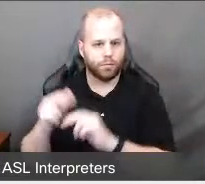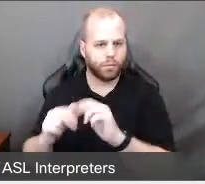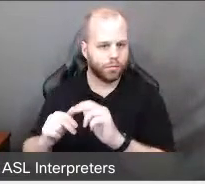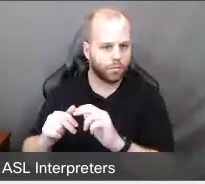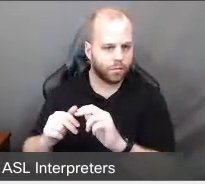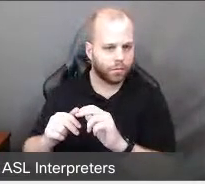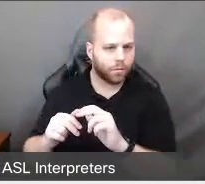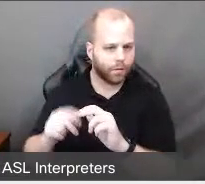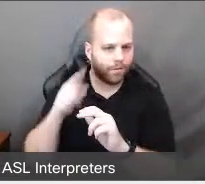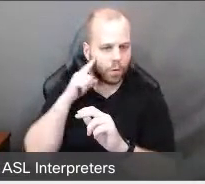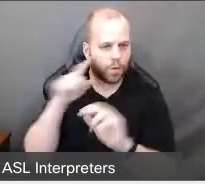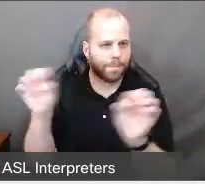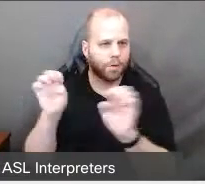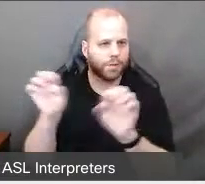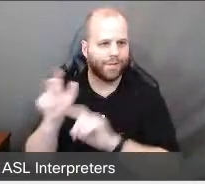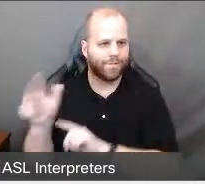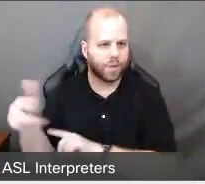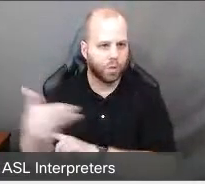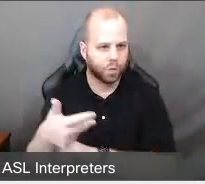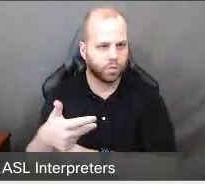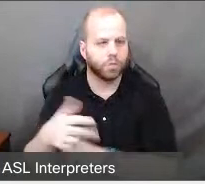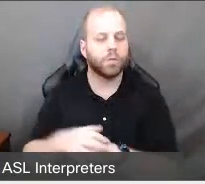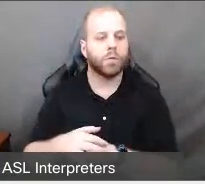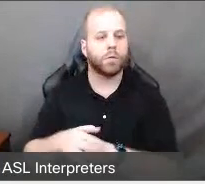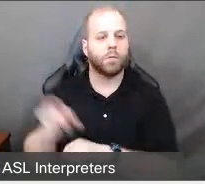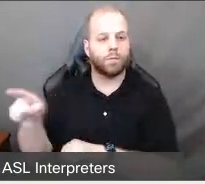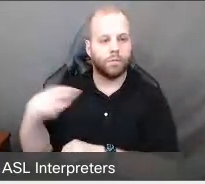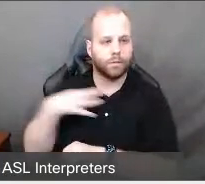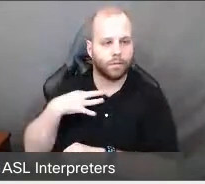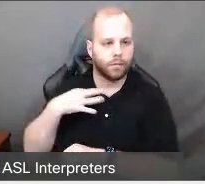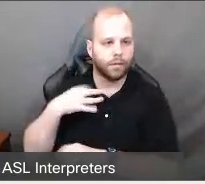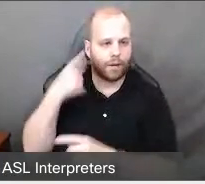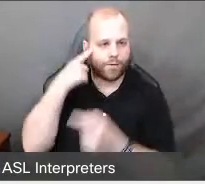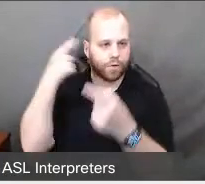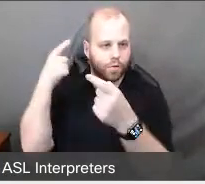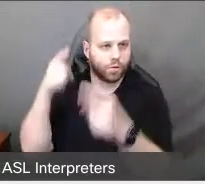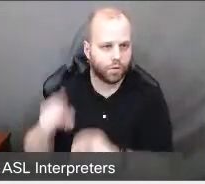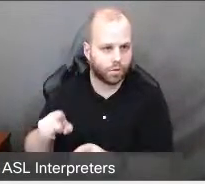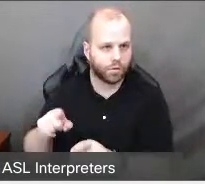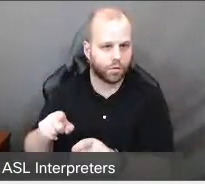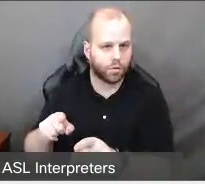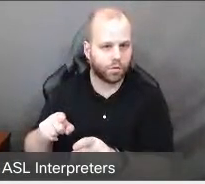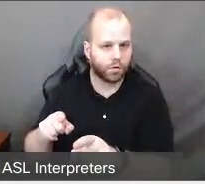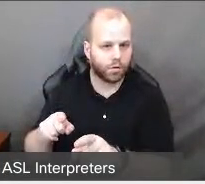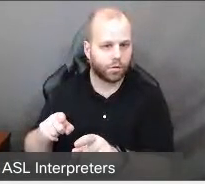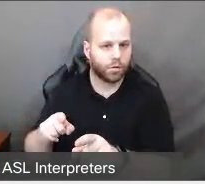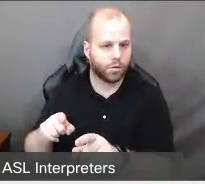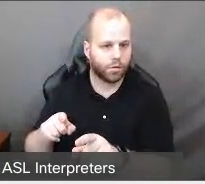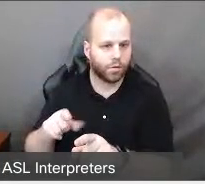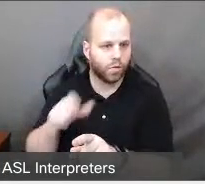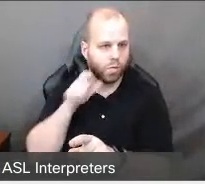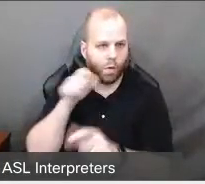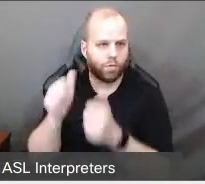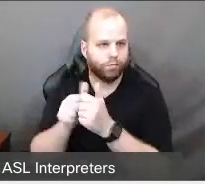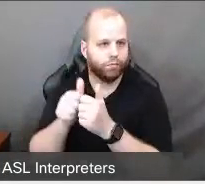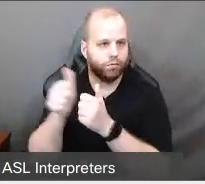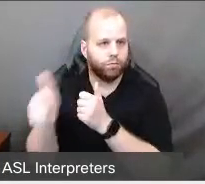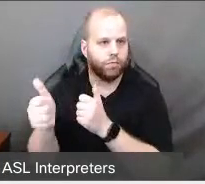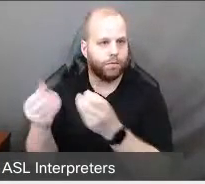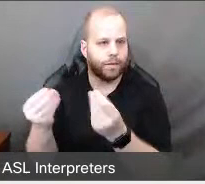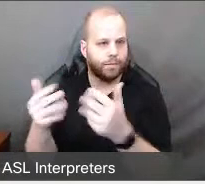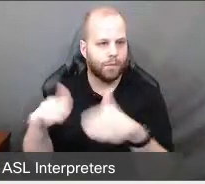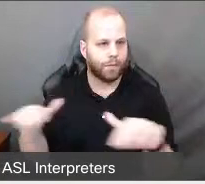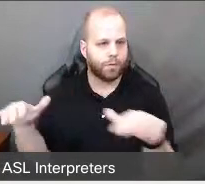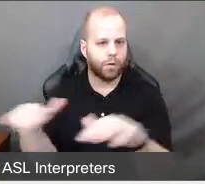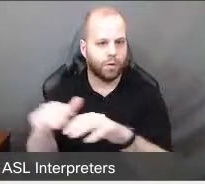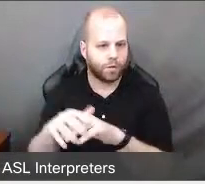emergency vehicles. The applicant has agreed that no portion of the remaining walls will extend beyond the property, and the geotechnical